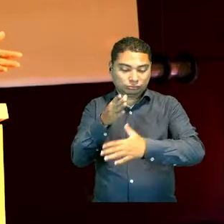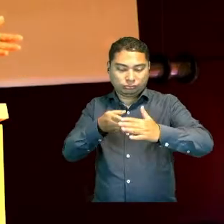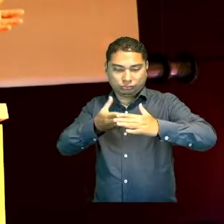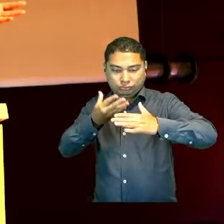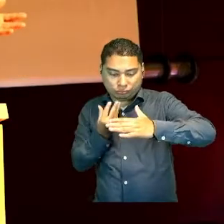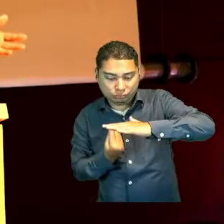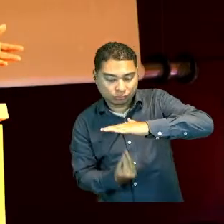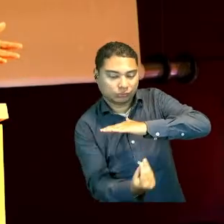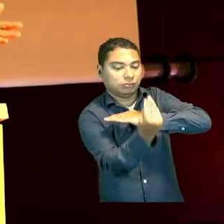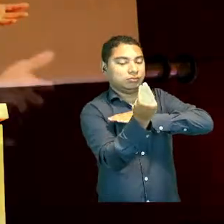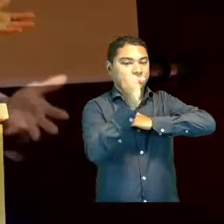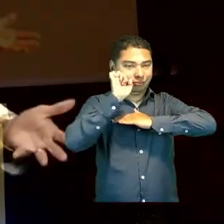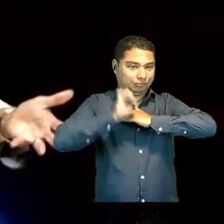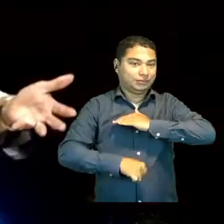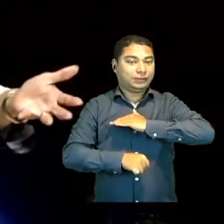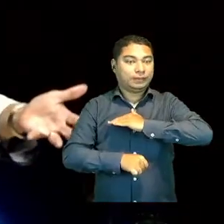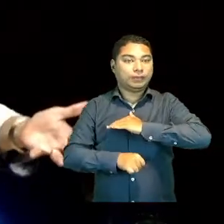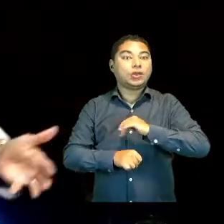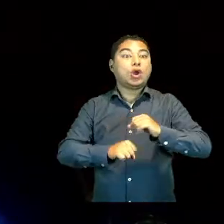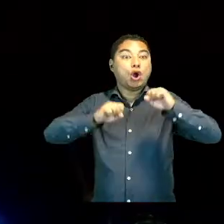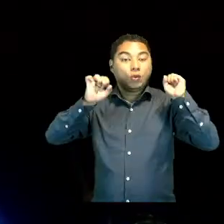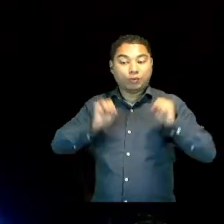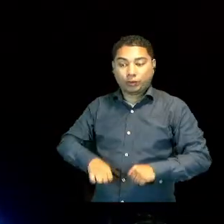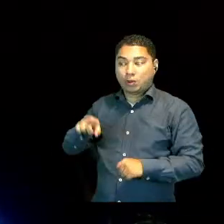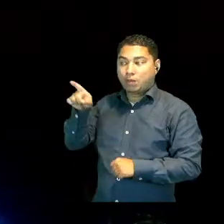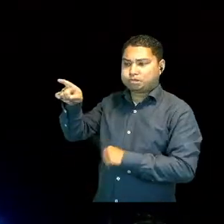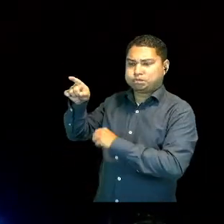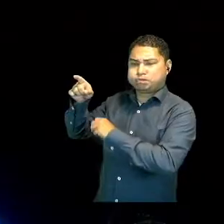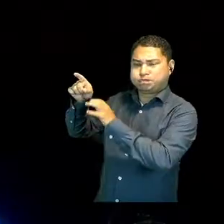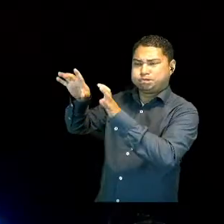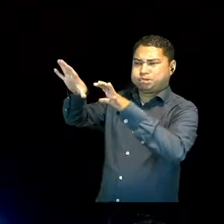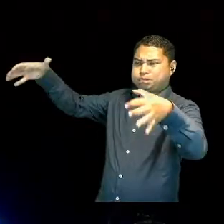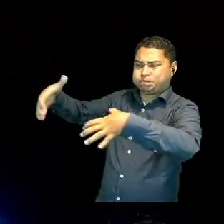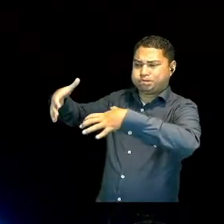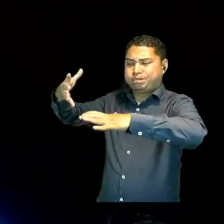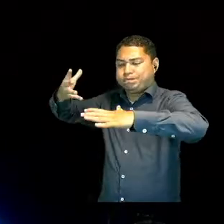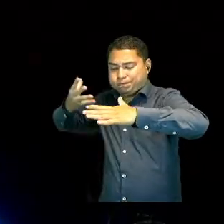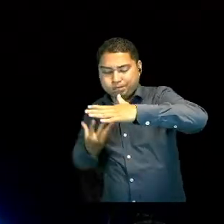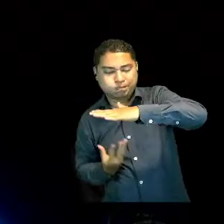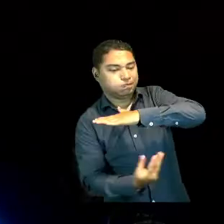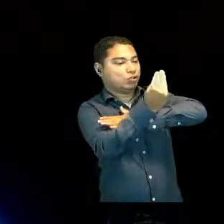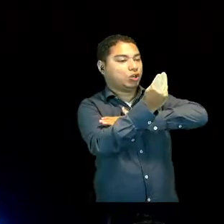whole world enters with me.